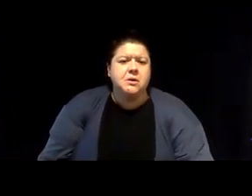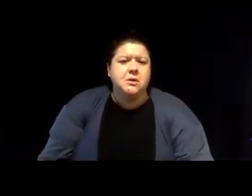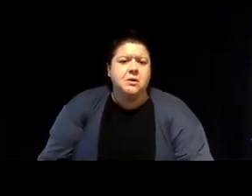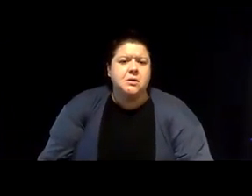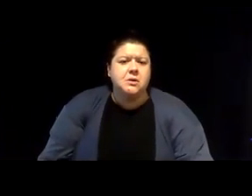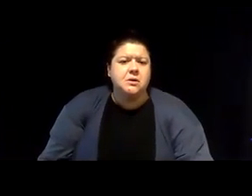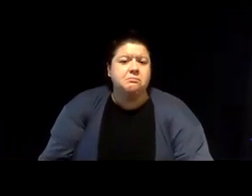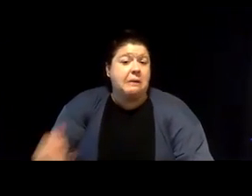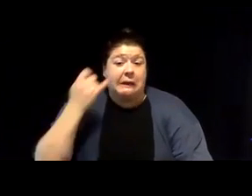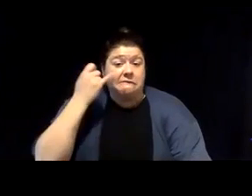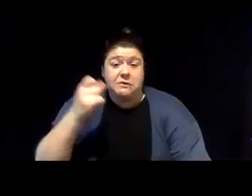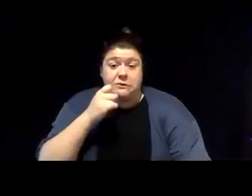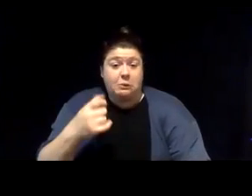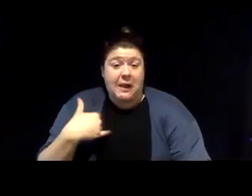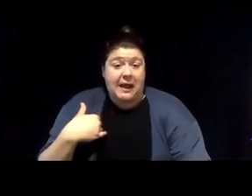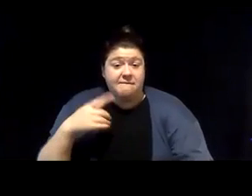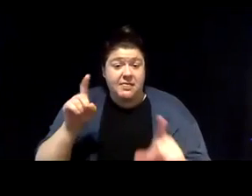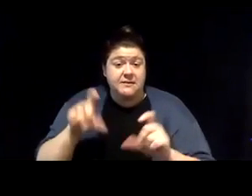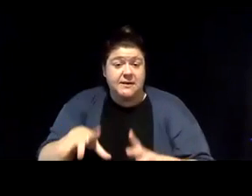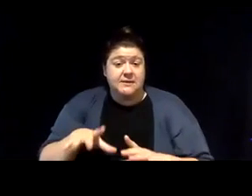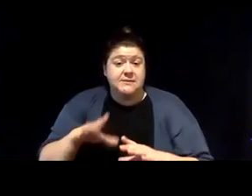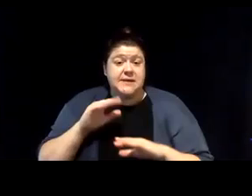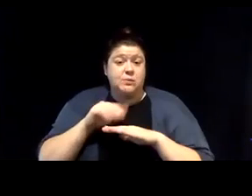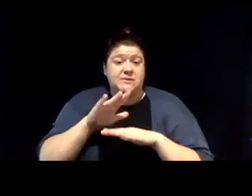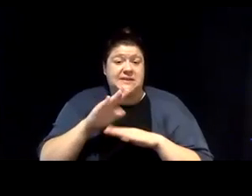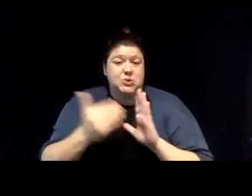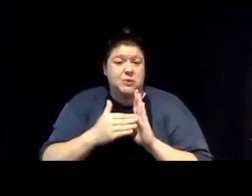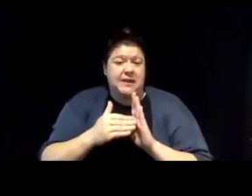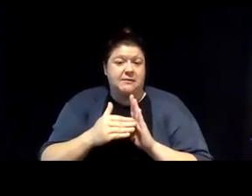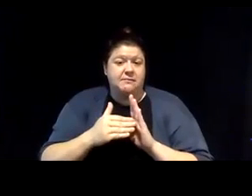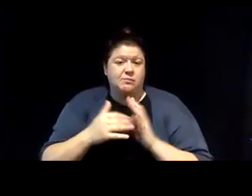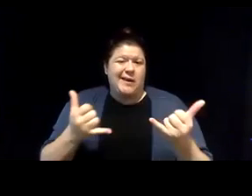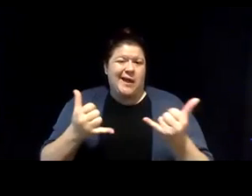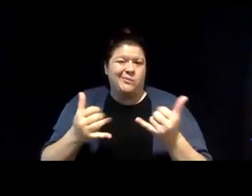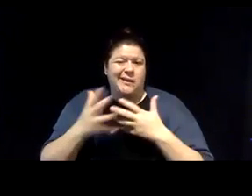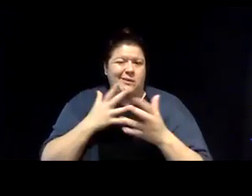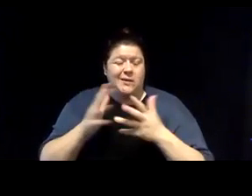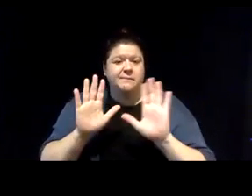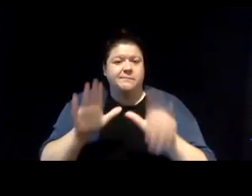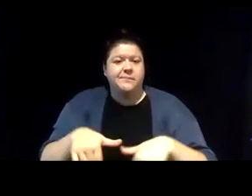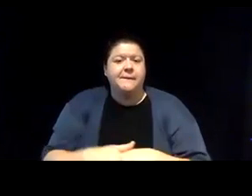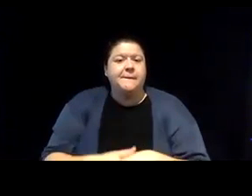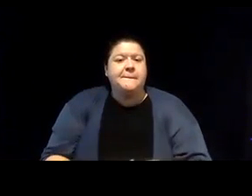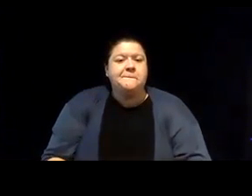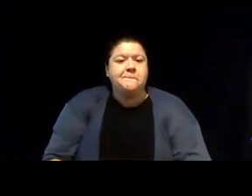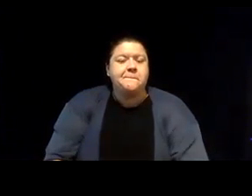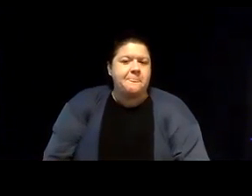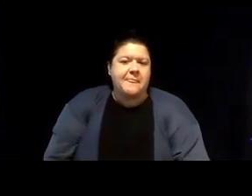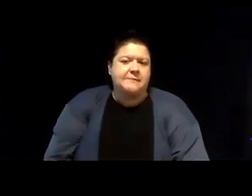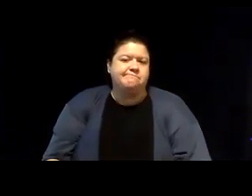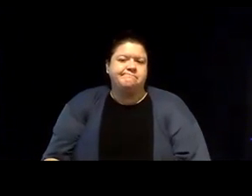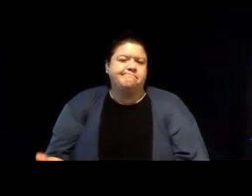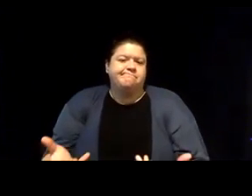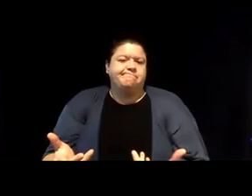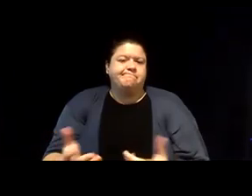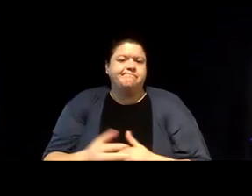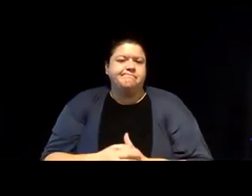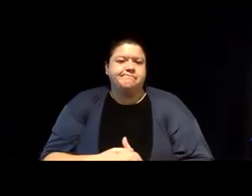If you don't have the test, I'm going to send you another one regardless. I'll just go ahead and send you another